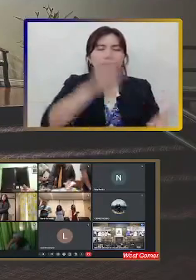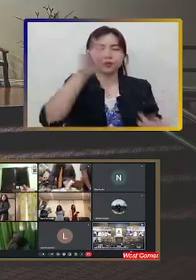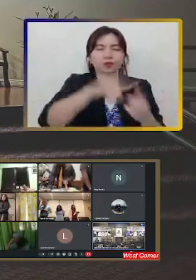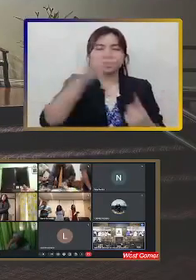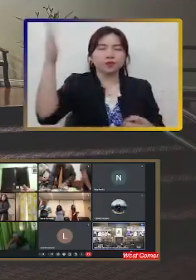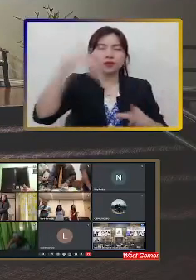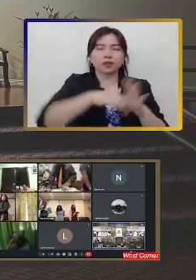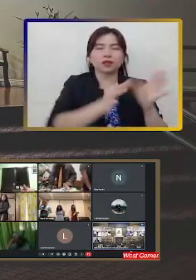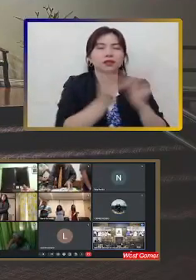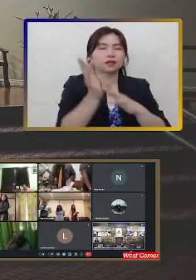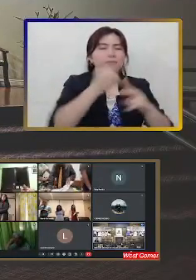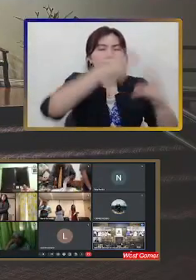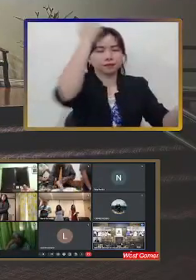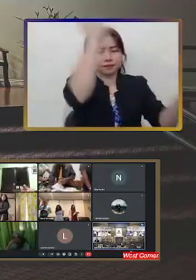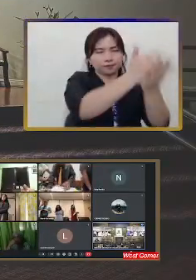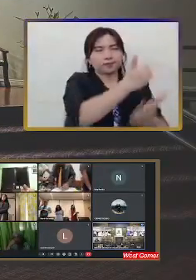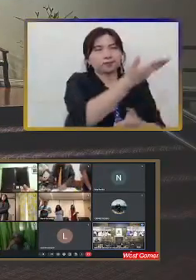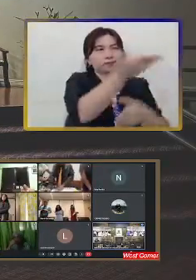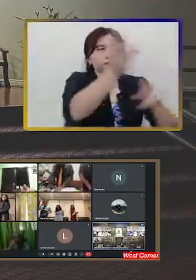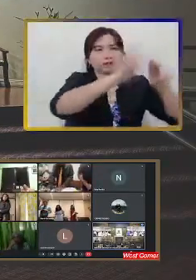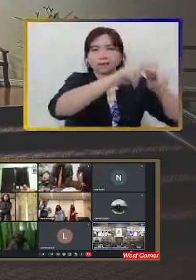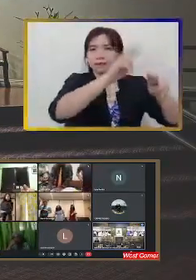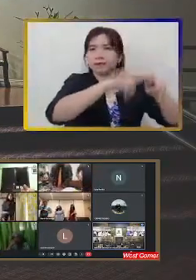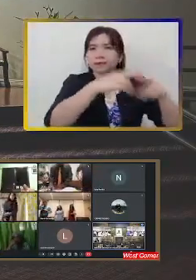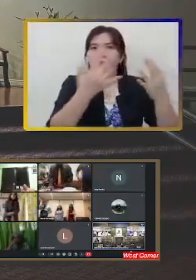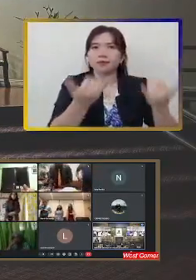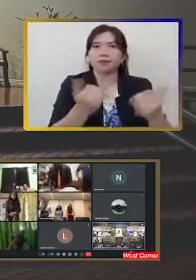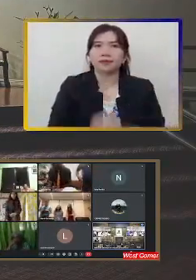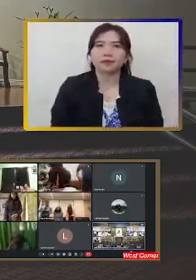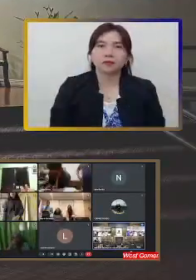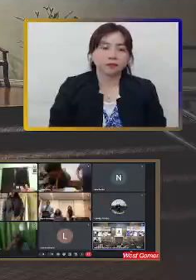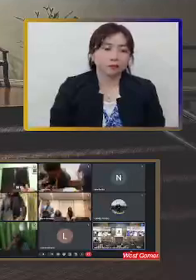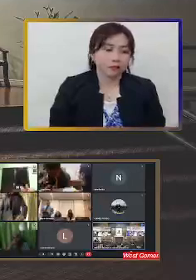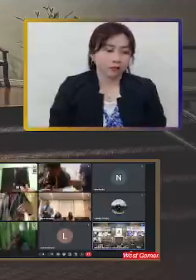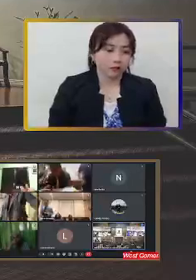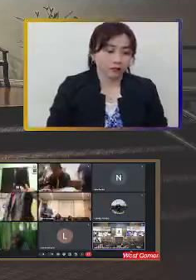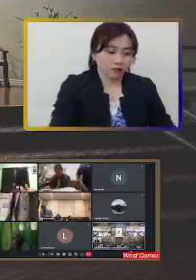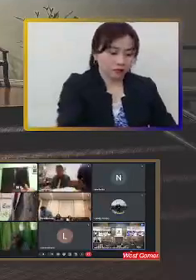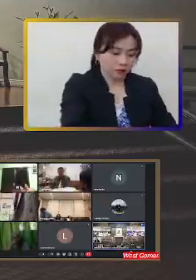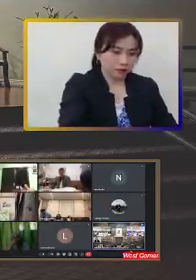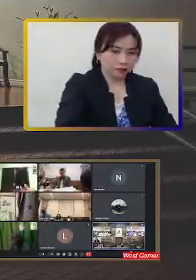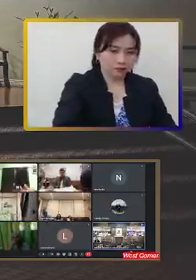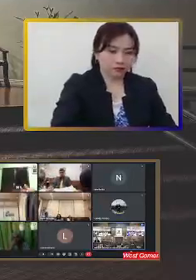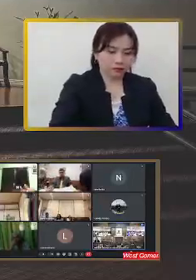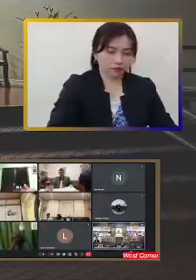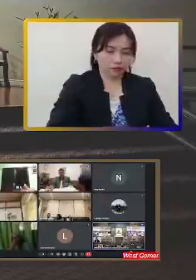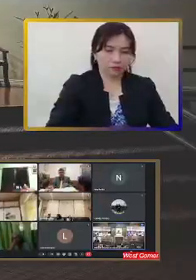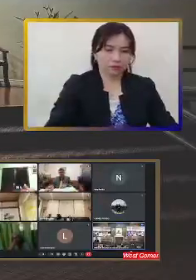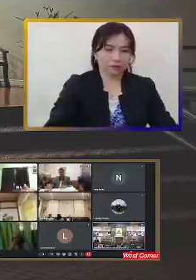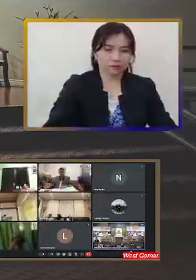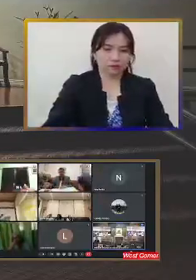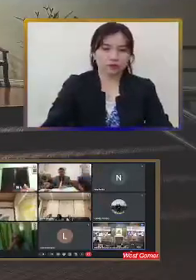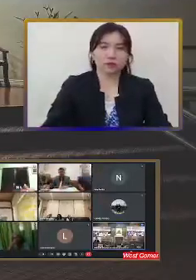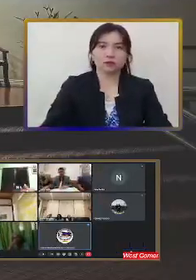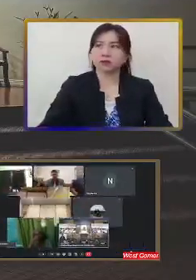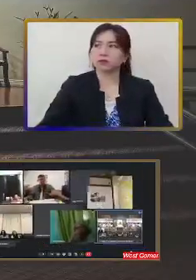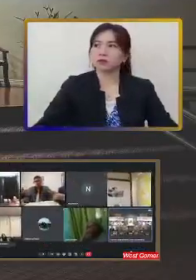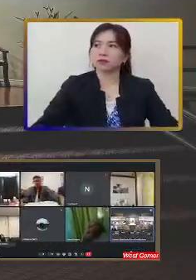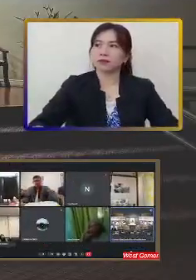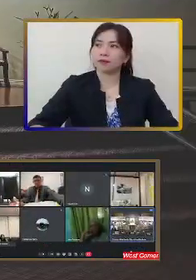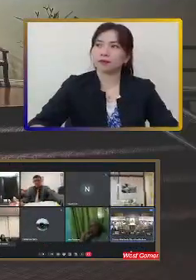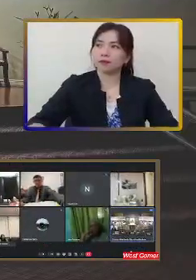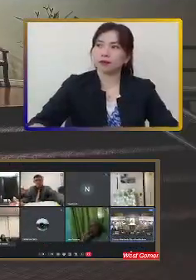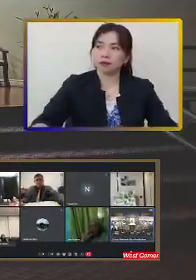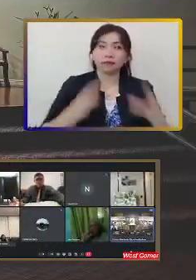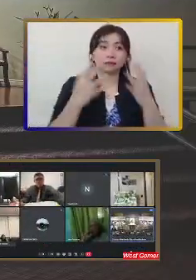Jesus name we Pray amen please be seated now as I said a while ago the We are going to talk about